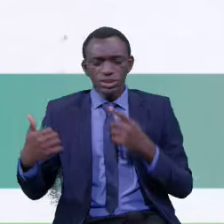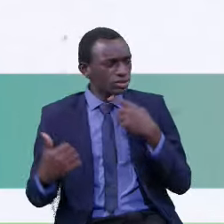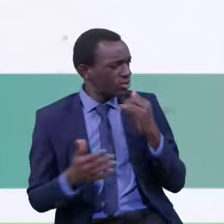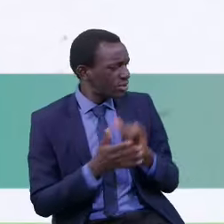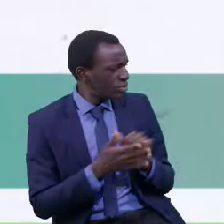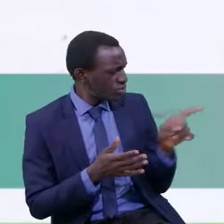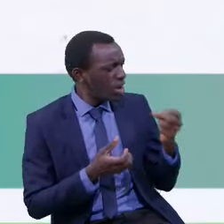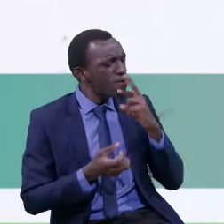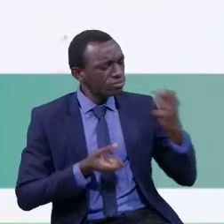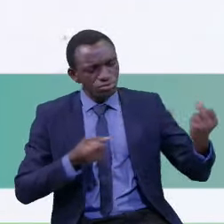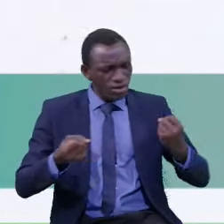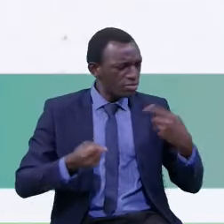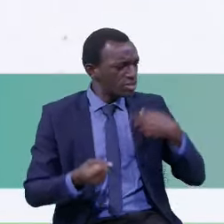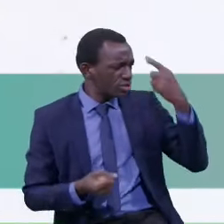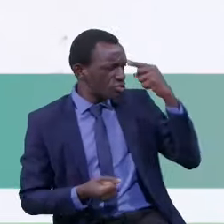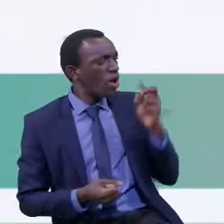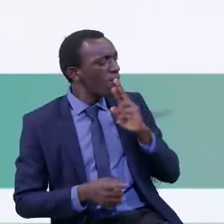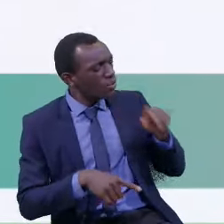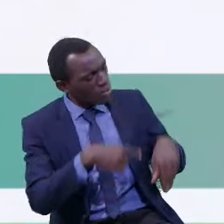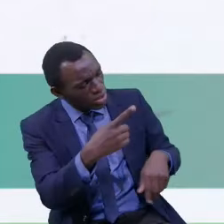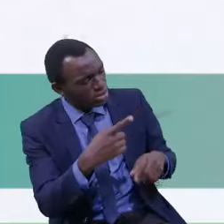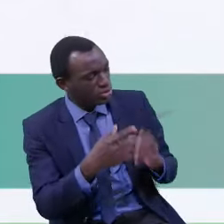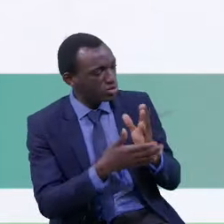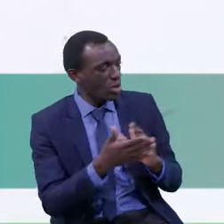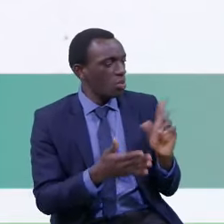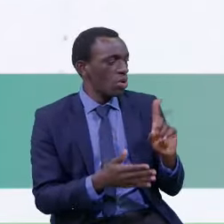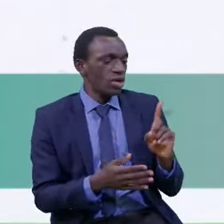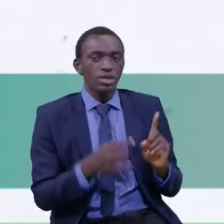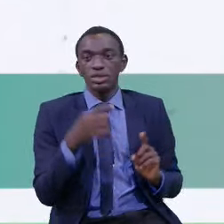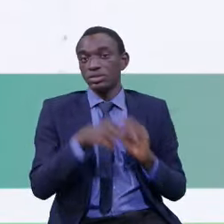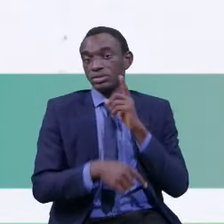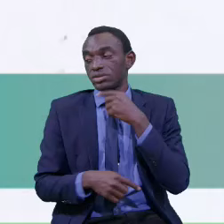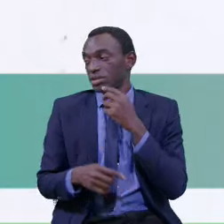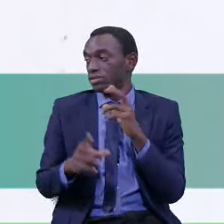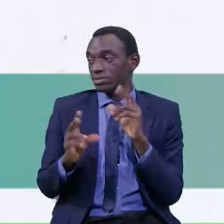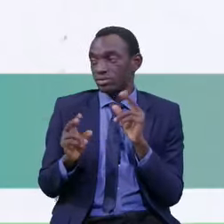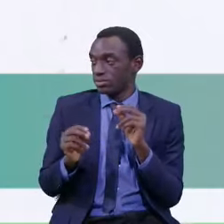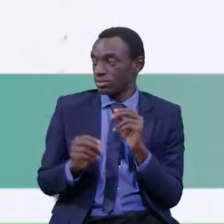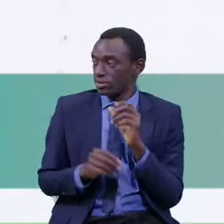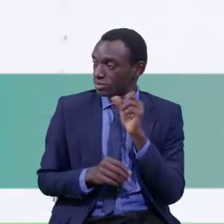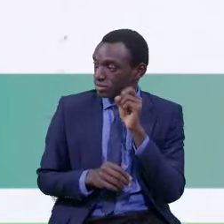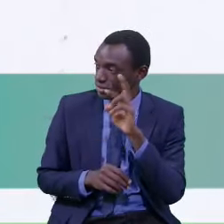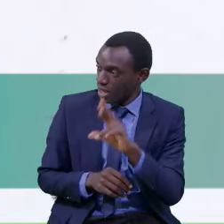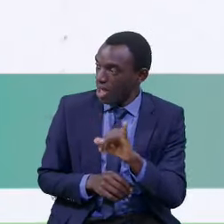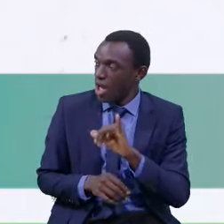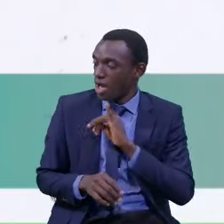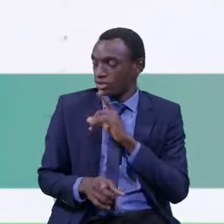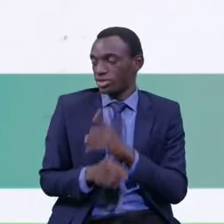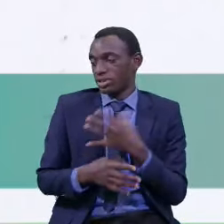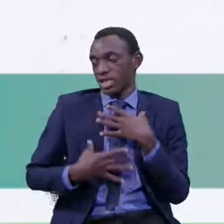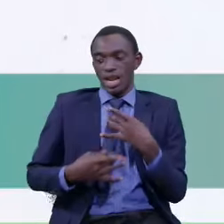somewhere. No, sir, I just love driving. It doesn't have any